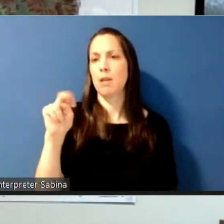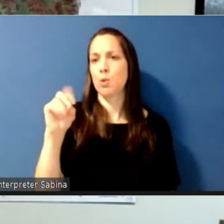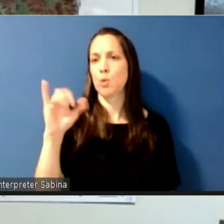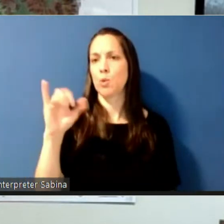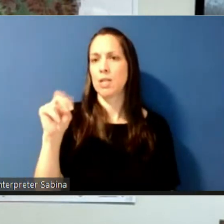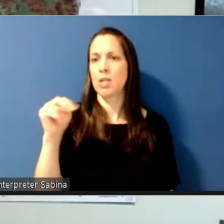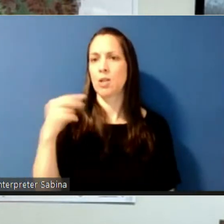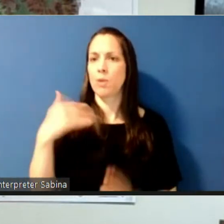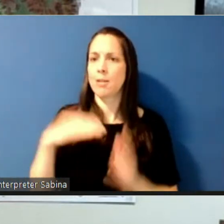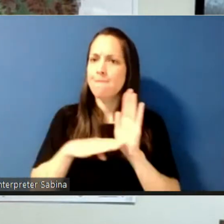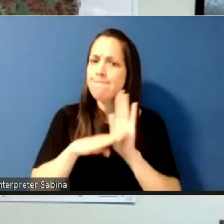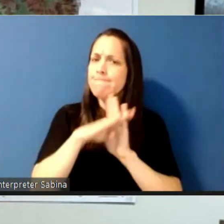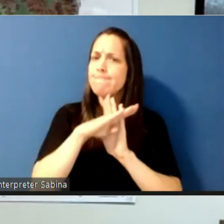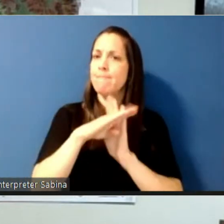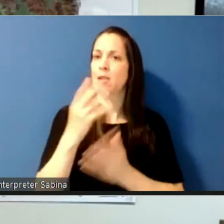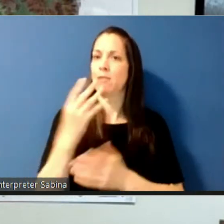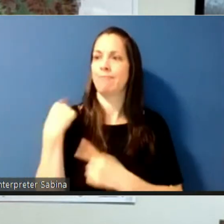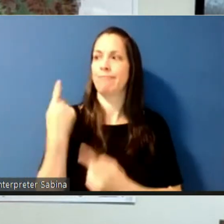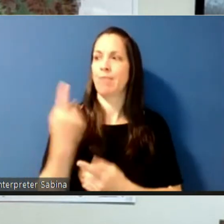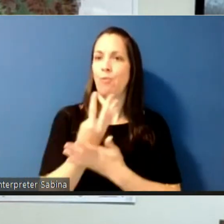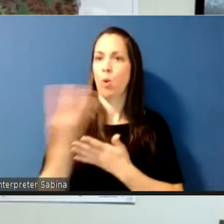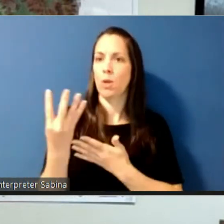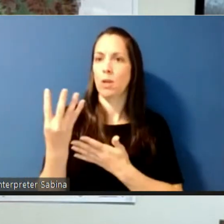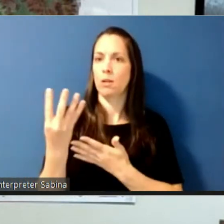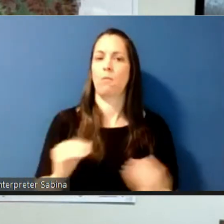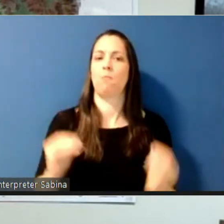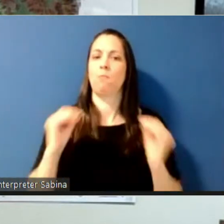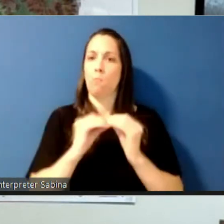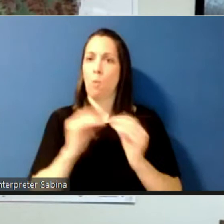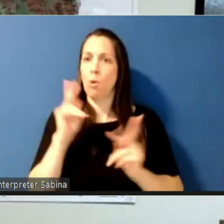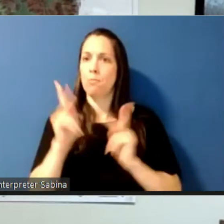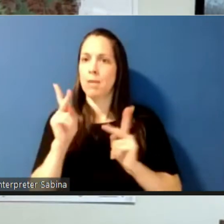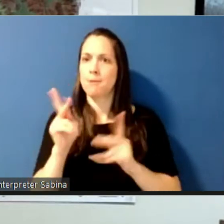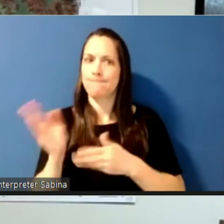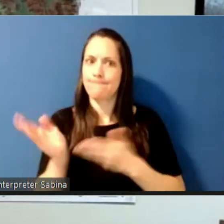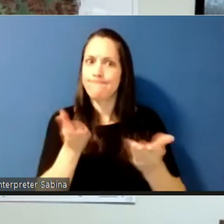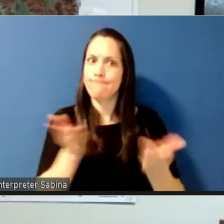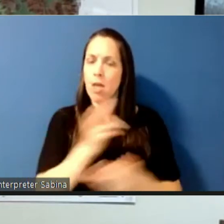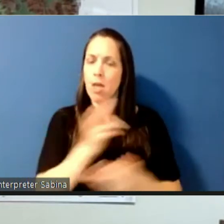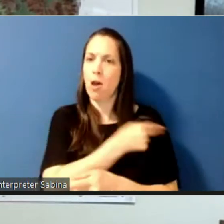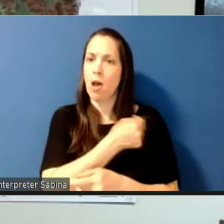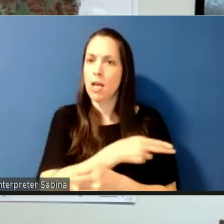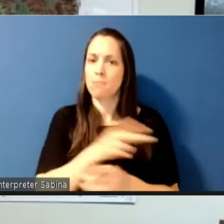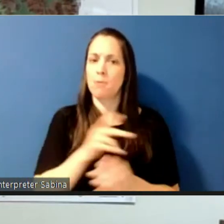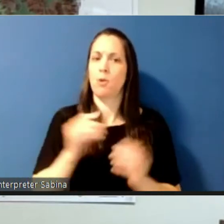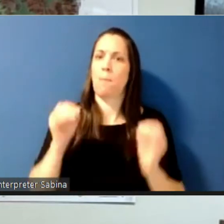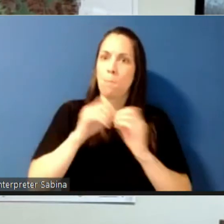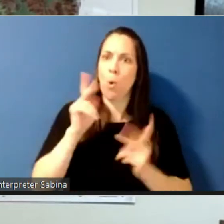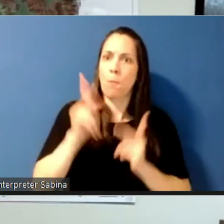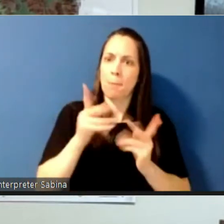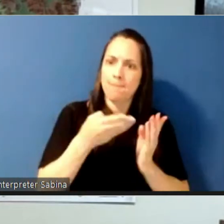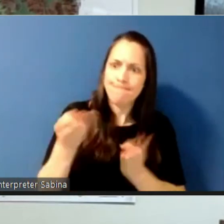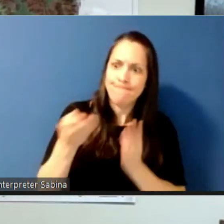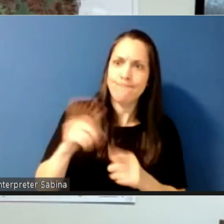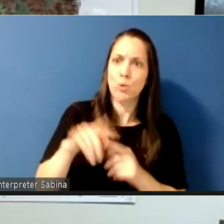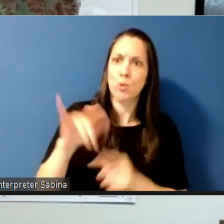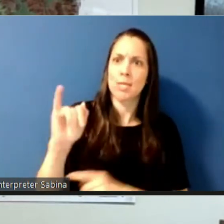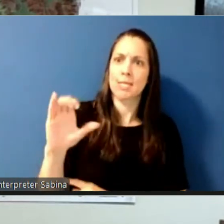4 weeks now, with more hospitalizations, more intensive care unit admissions, and more